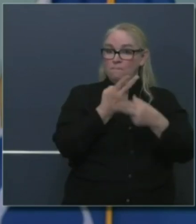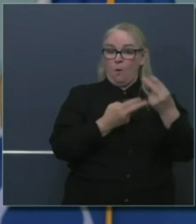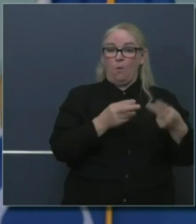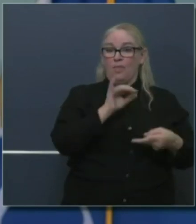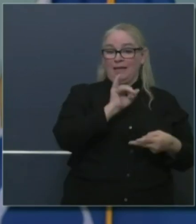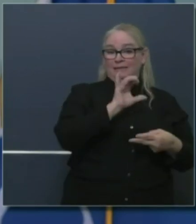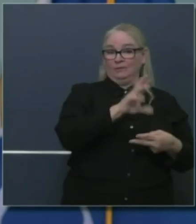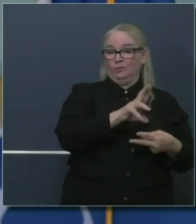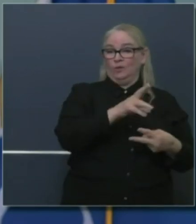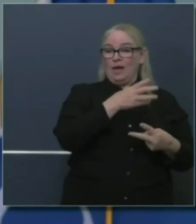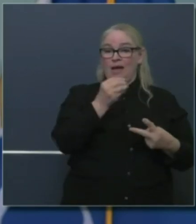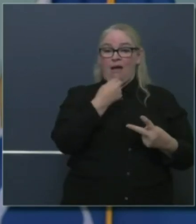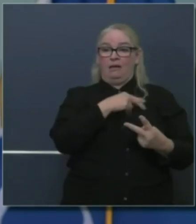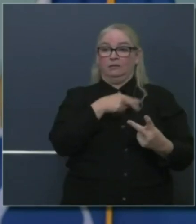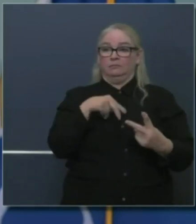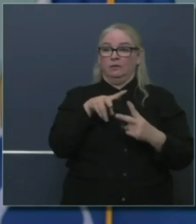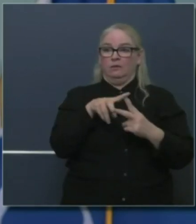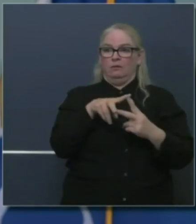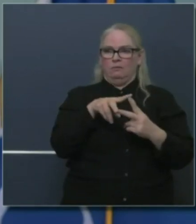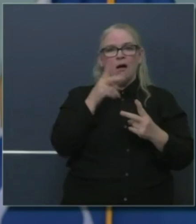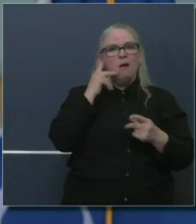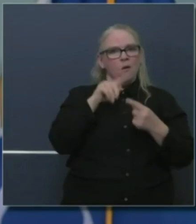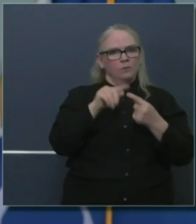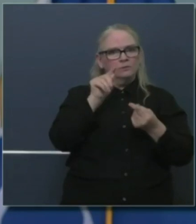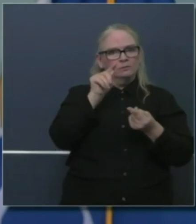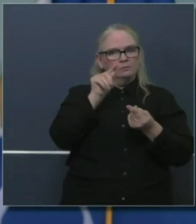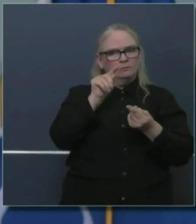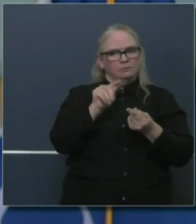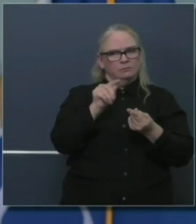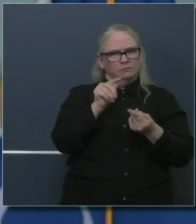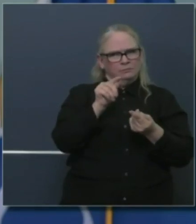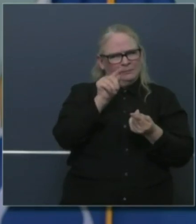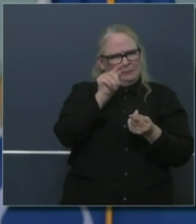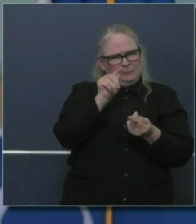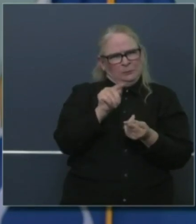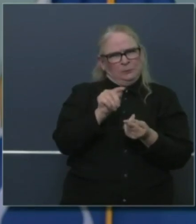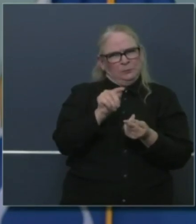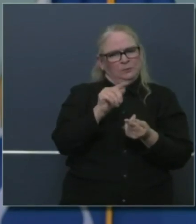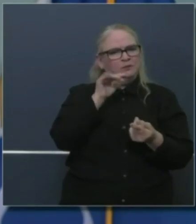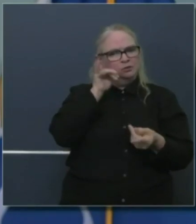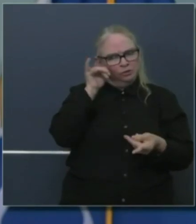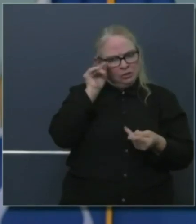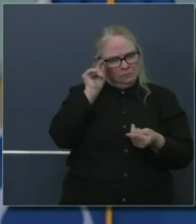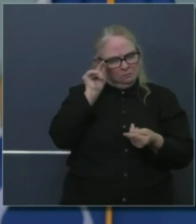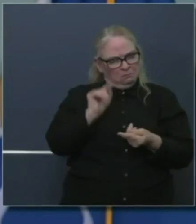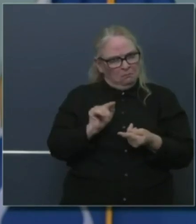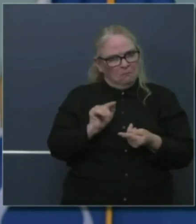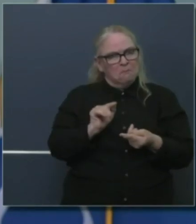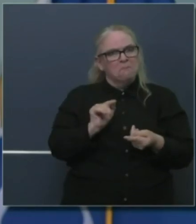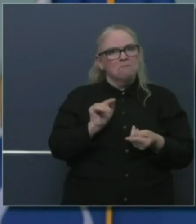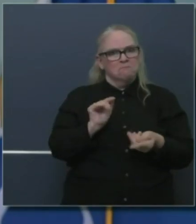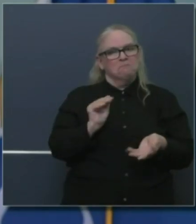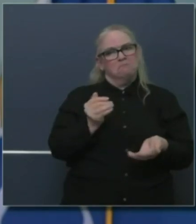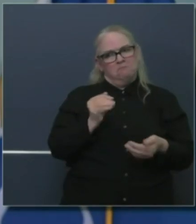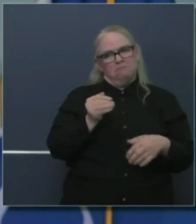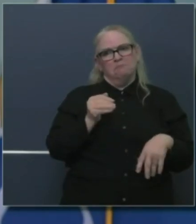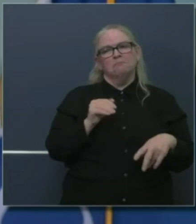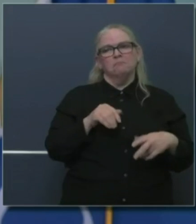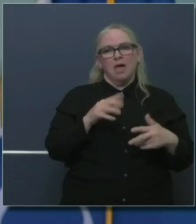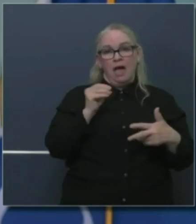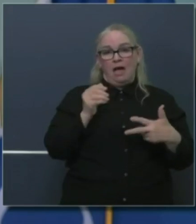hospitalization space, we saw declines yesterday versus the previous day. We also saw it in those PUI numbers, again, people